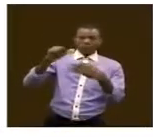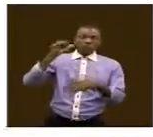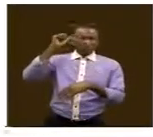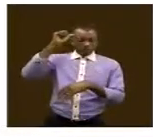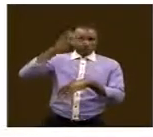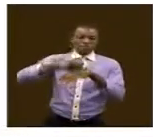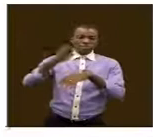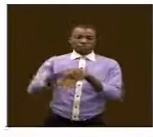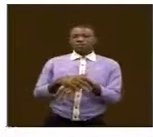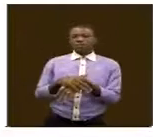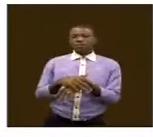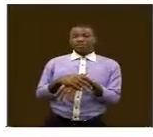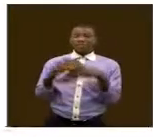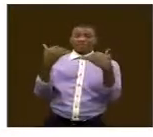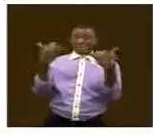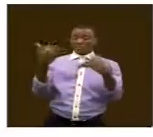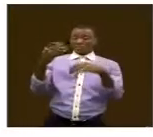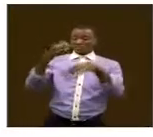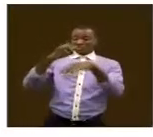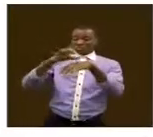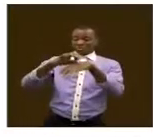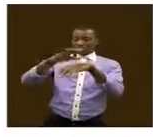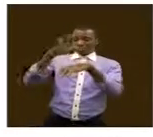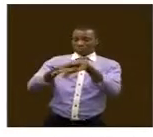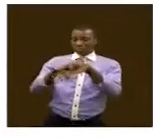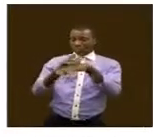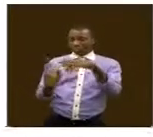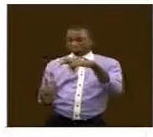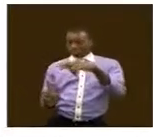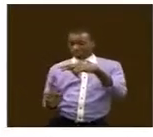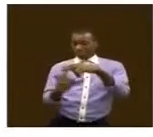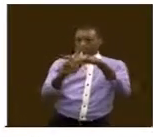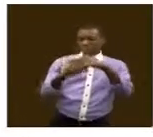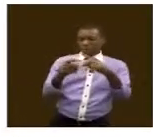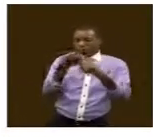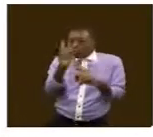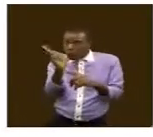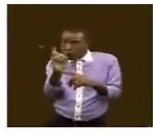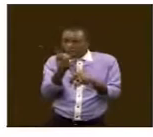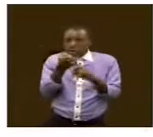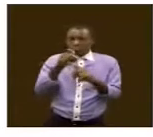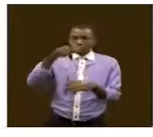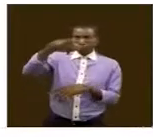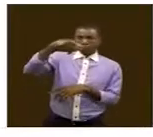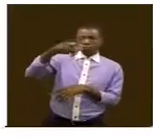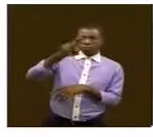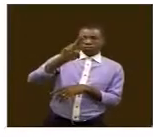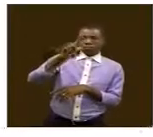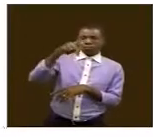mosquito emerges from the pupa, that's from the cocoon of the